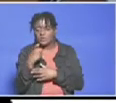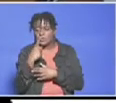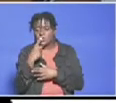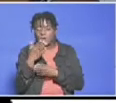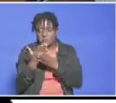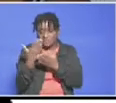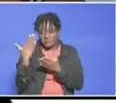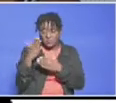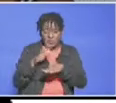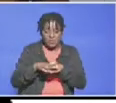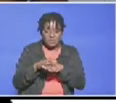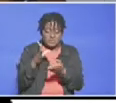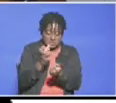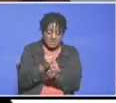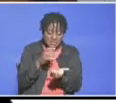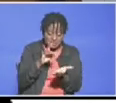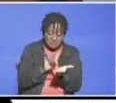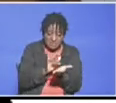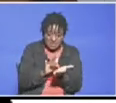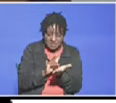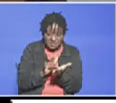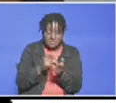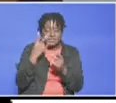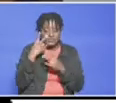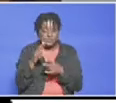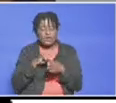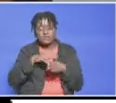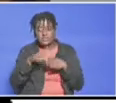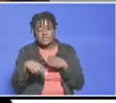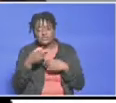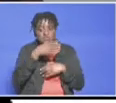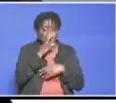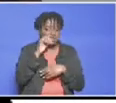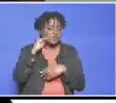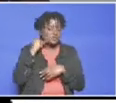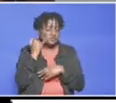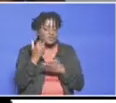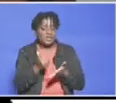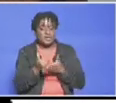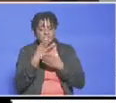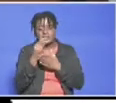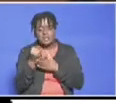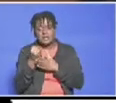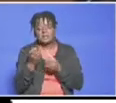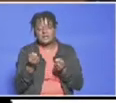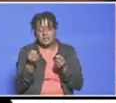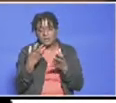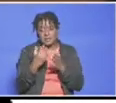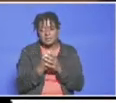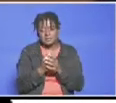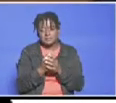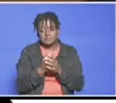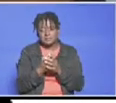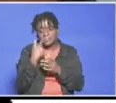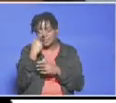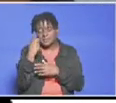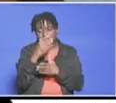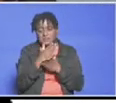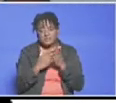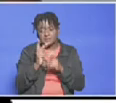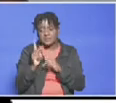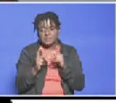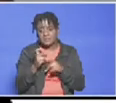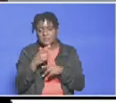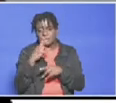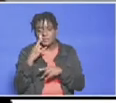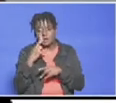that, they saw results in drinking the juice, and it helps them out a lot. Because some persons who was